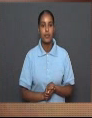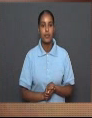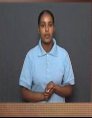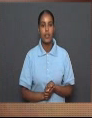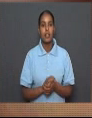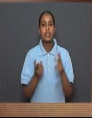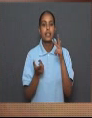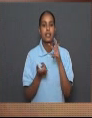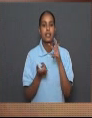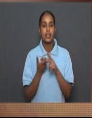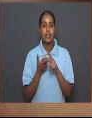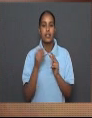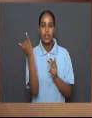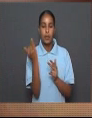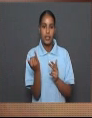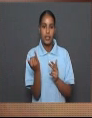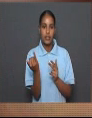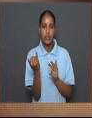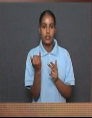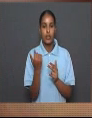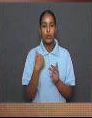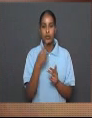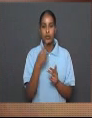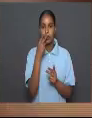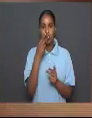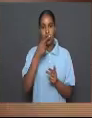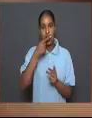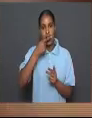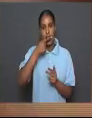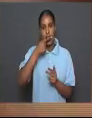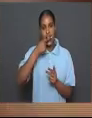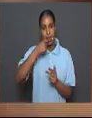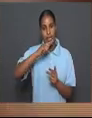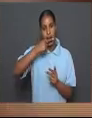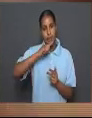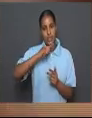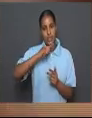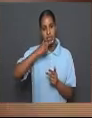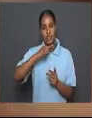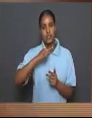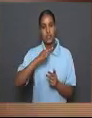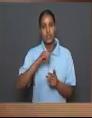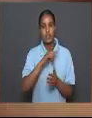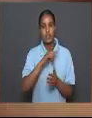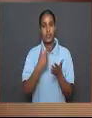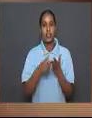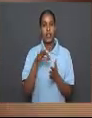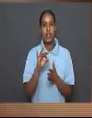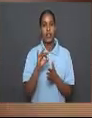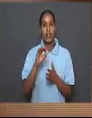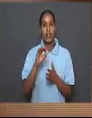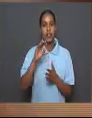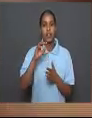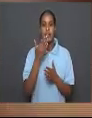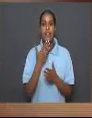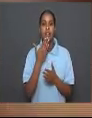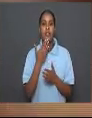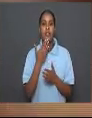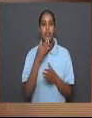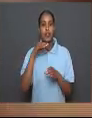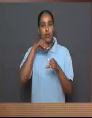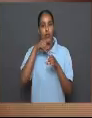In the third image, we see a pineapple. It gets its flavor from